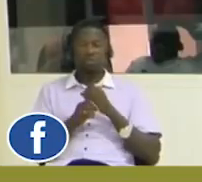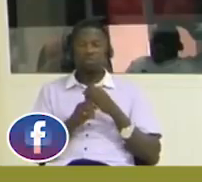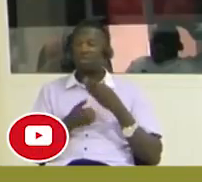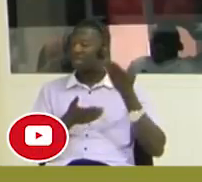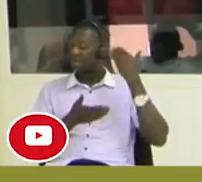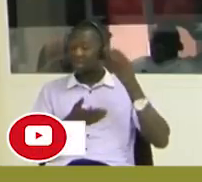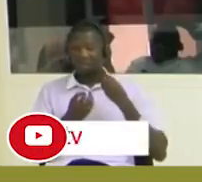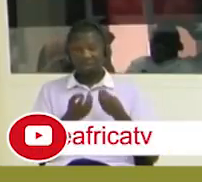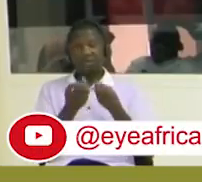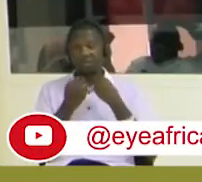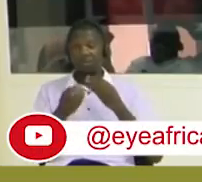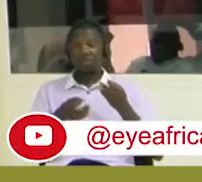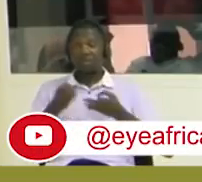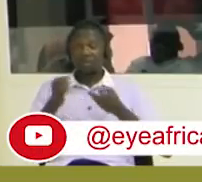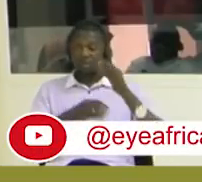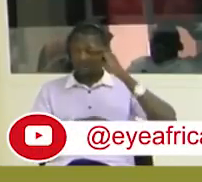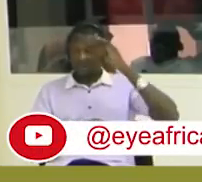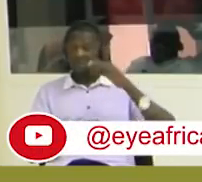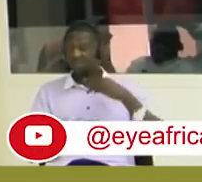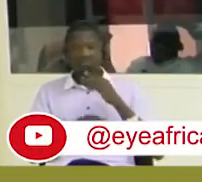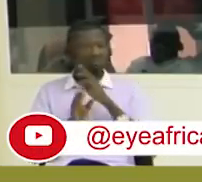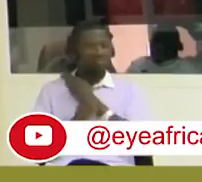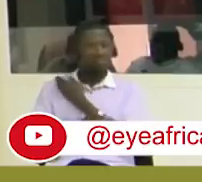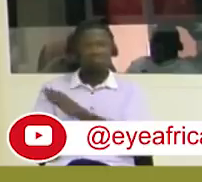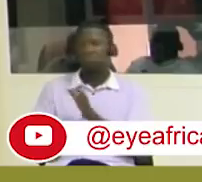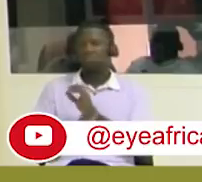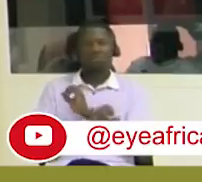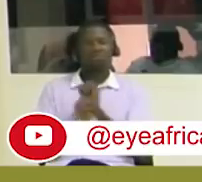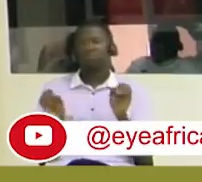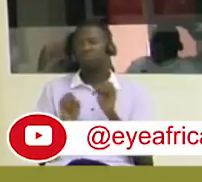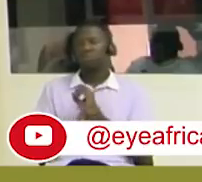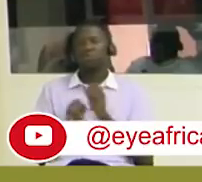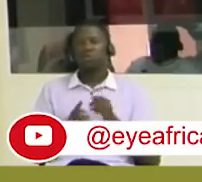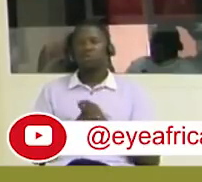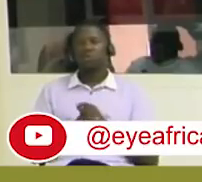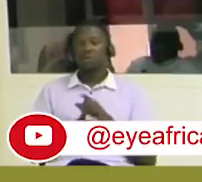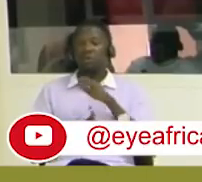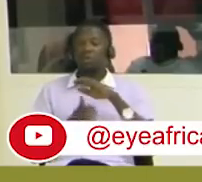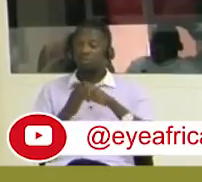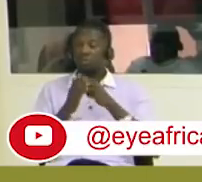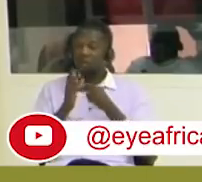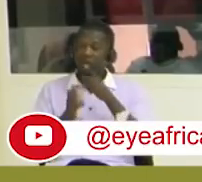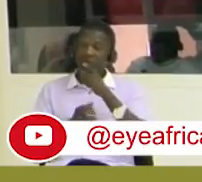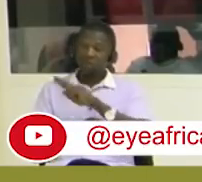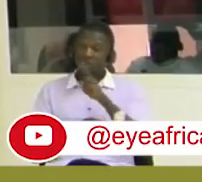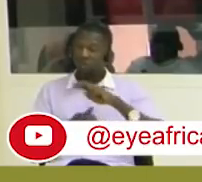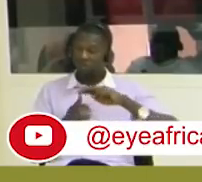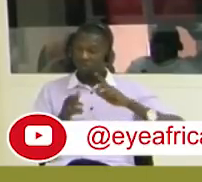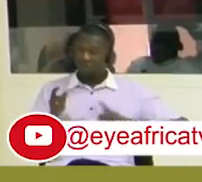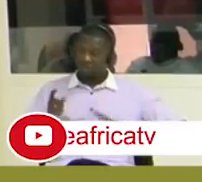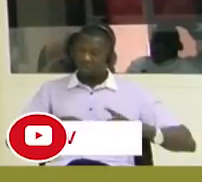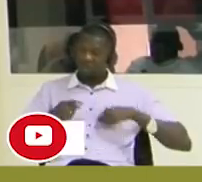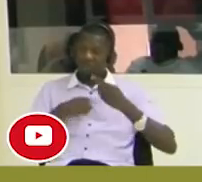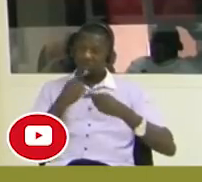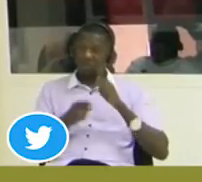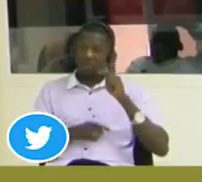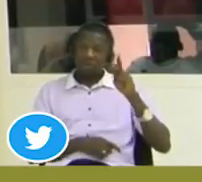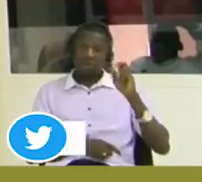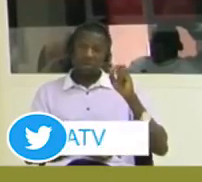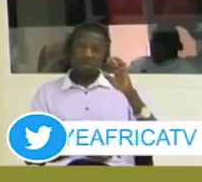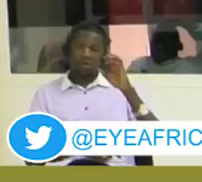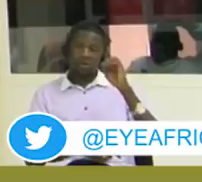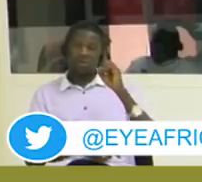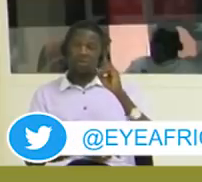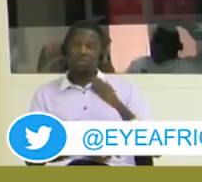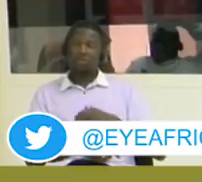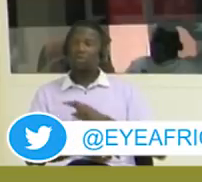down. So you are not jealous of Koro? For what? No way. Not at all. Did